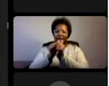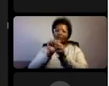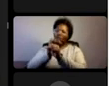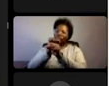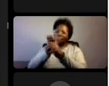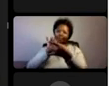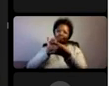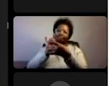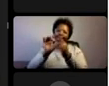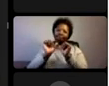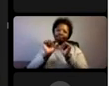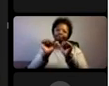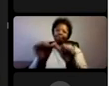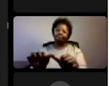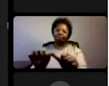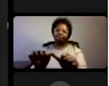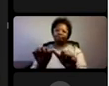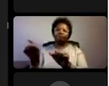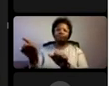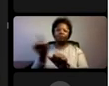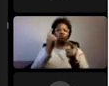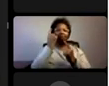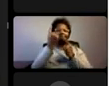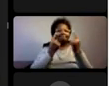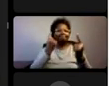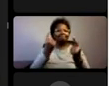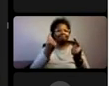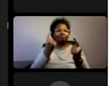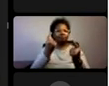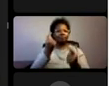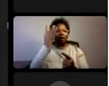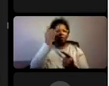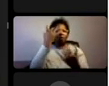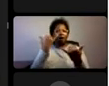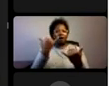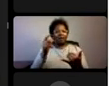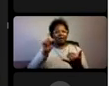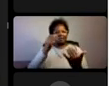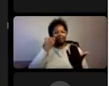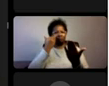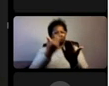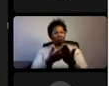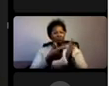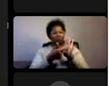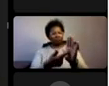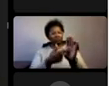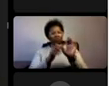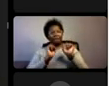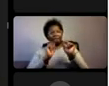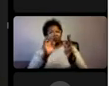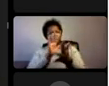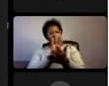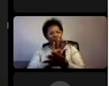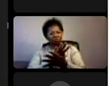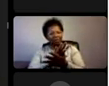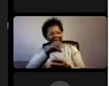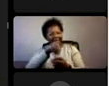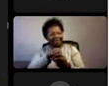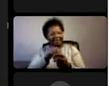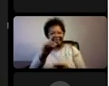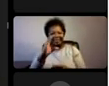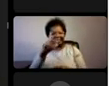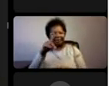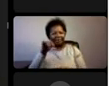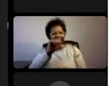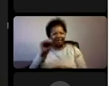wondering why DCPS is moving to this posture for a return to school. And now in the next slide, I'm gonna share a little